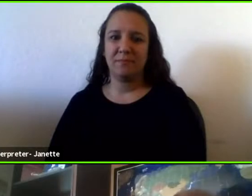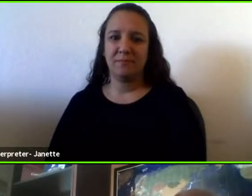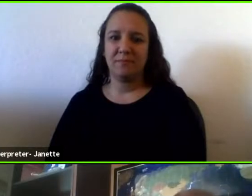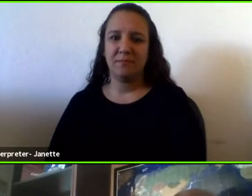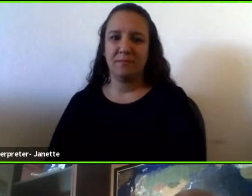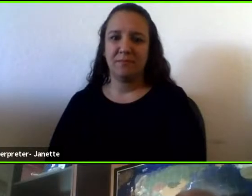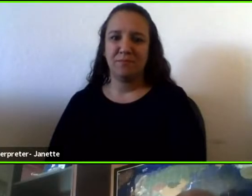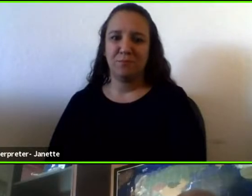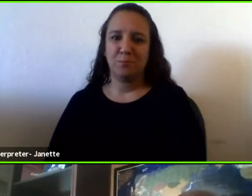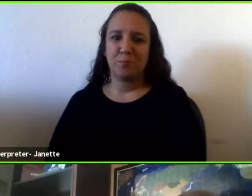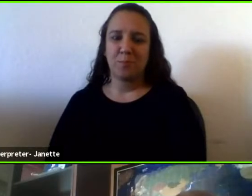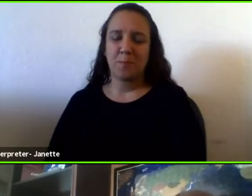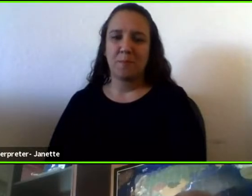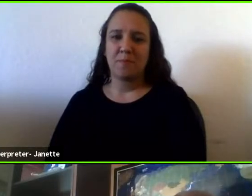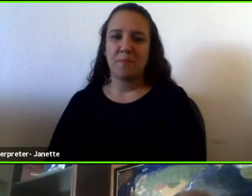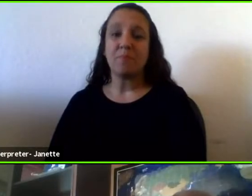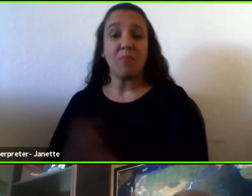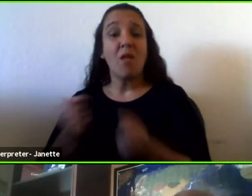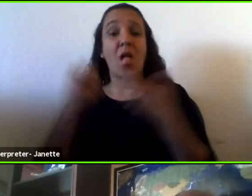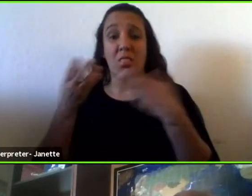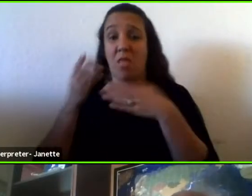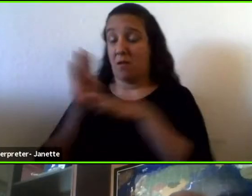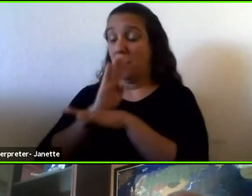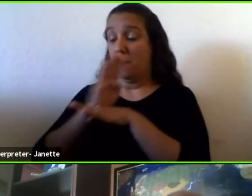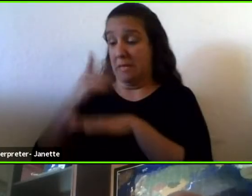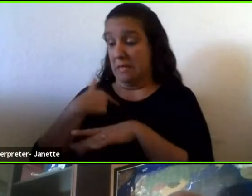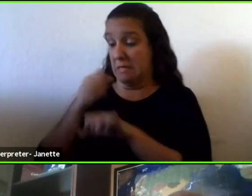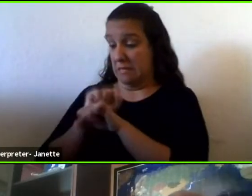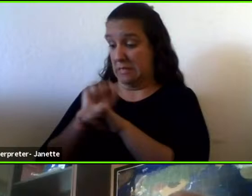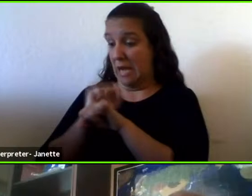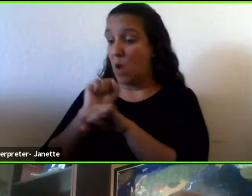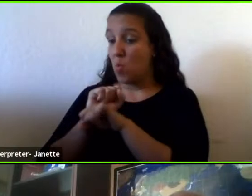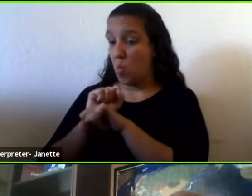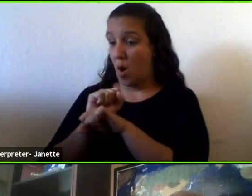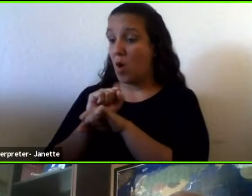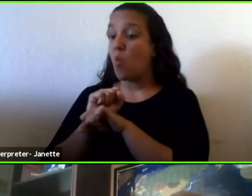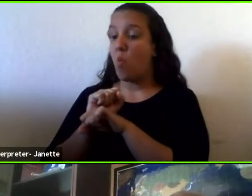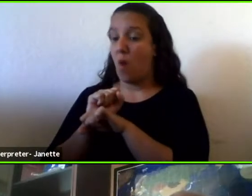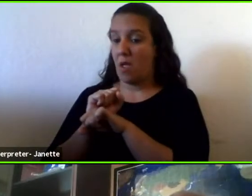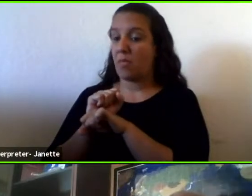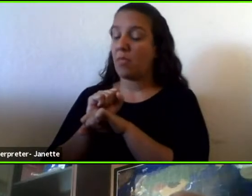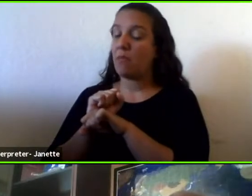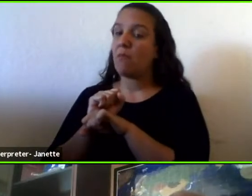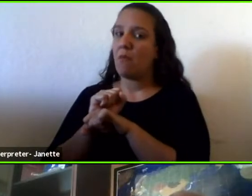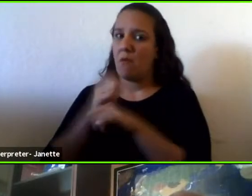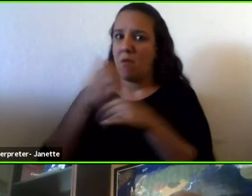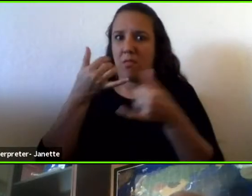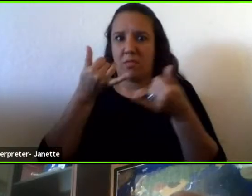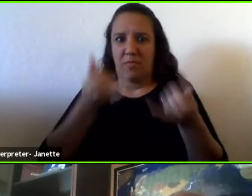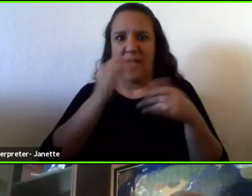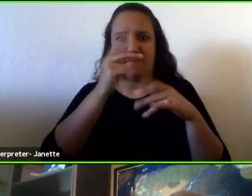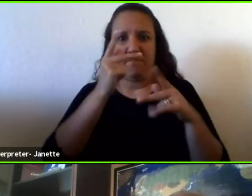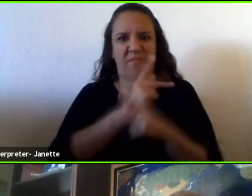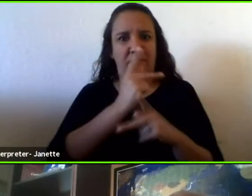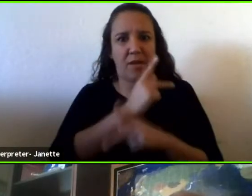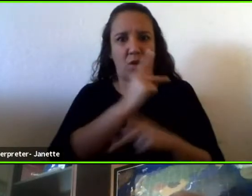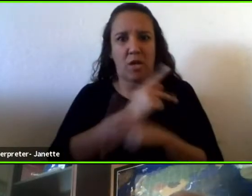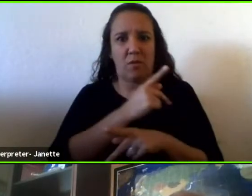because you know, it's funny, a lot of the businesses that I work with, the one thing that they figured out now, they